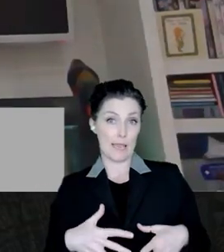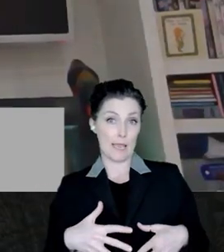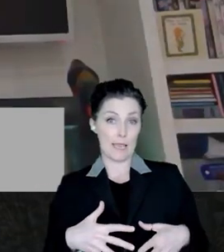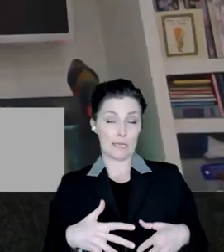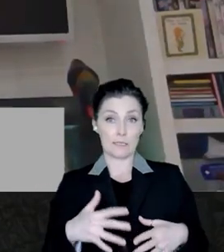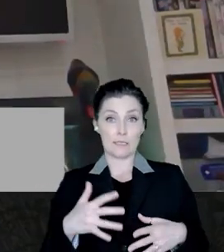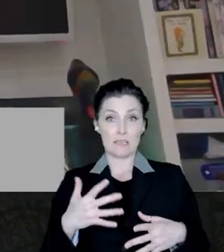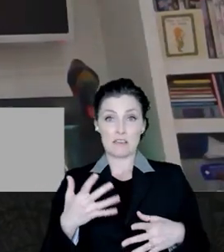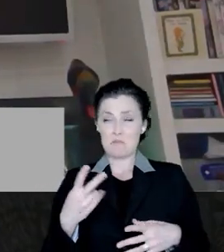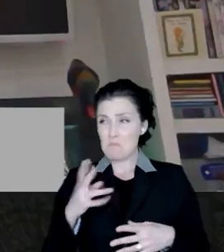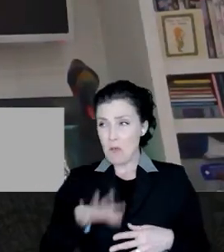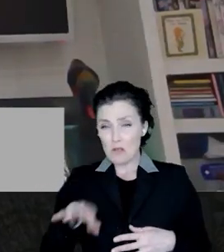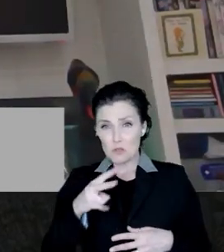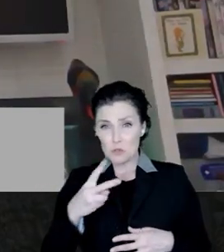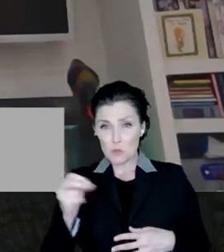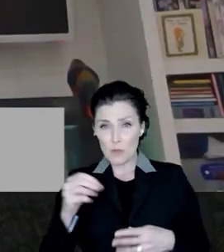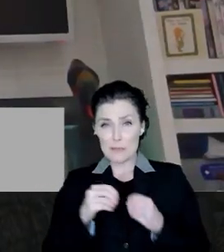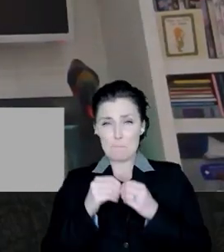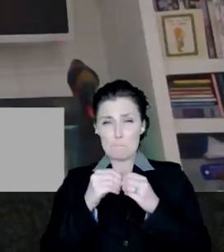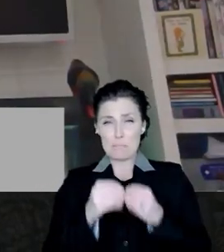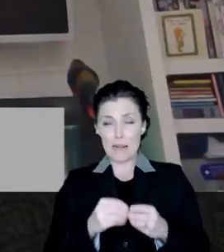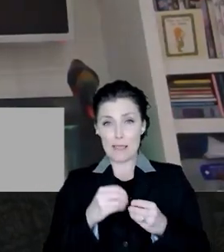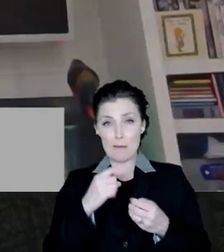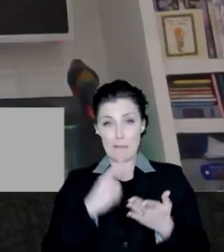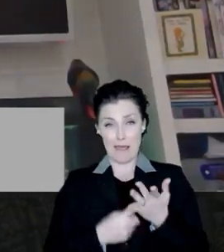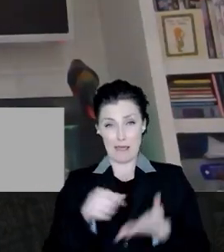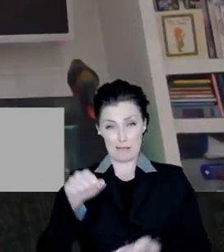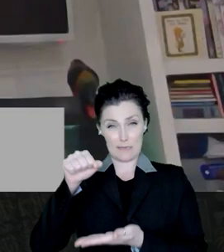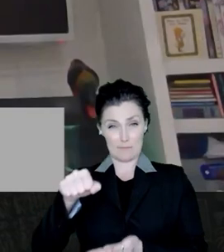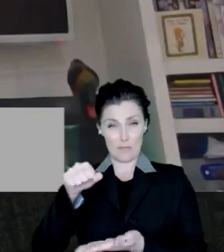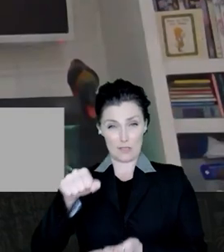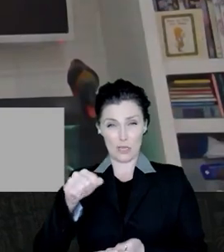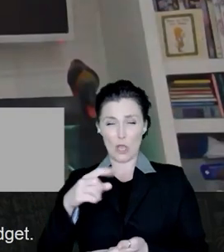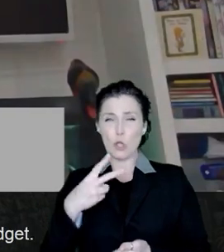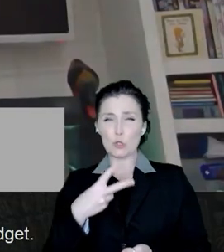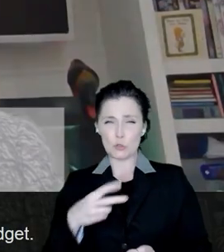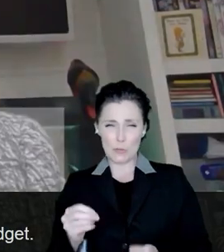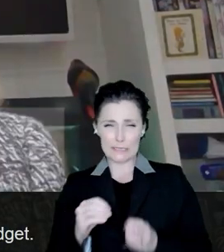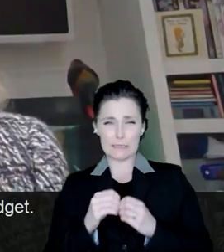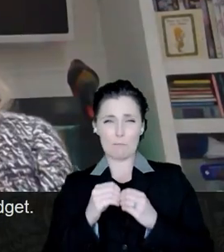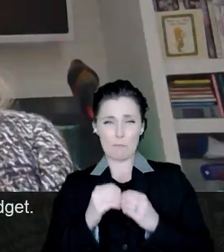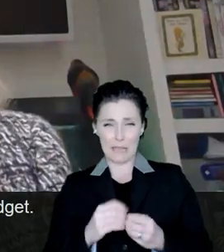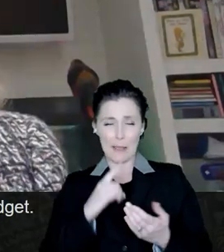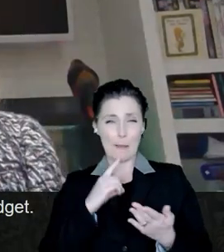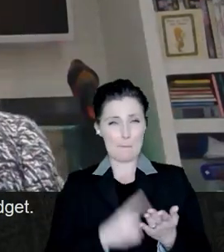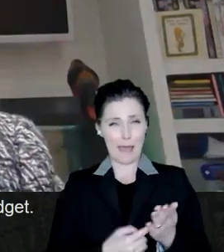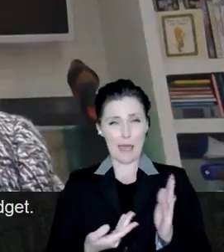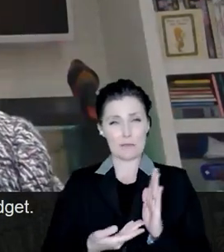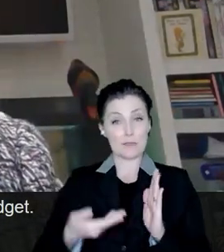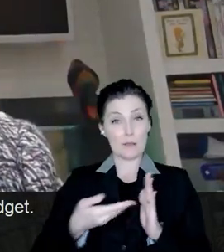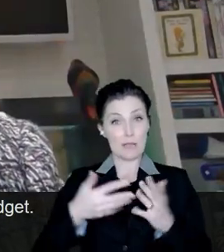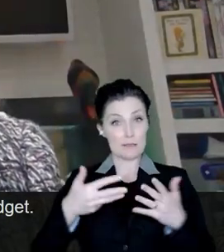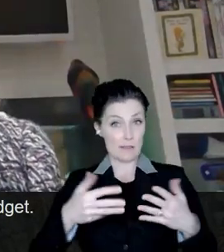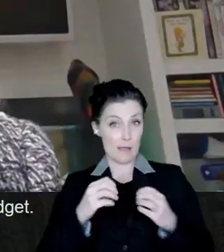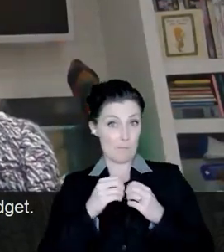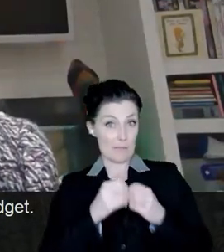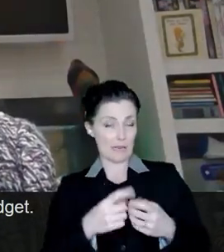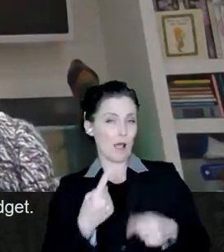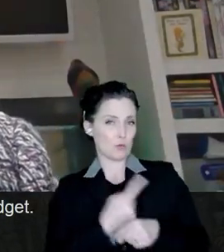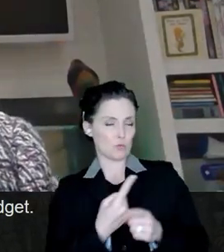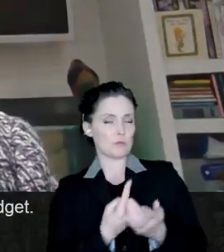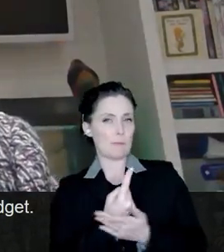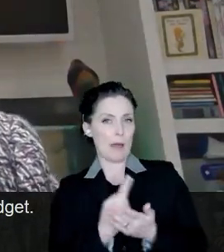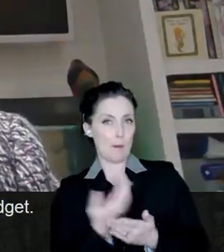£20 billion in his budget. £20 billion, plus £9 billion that I spoke of before